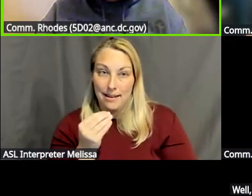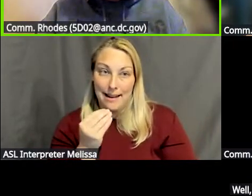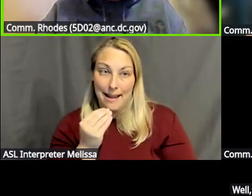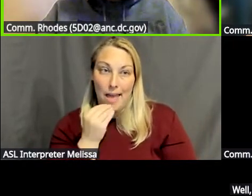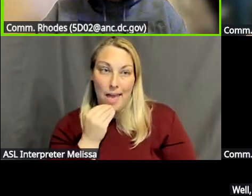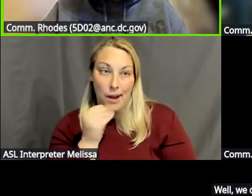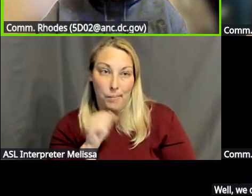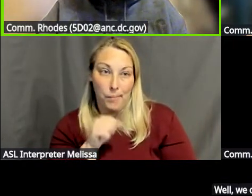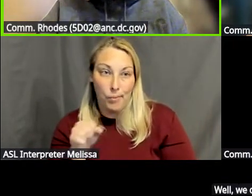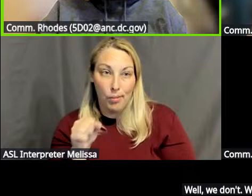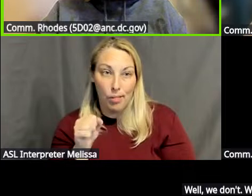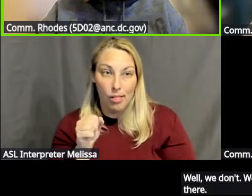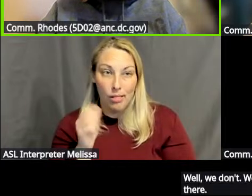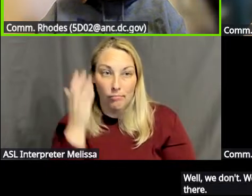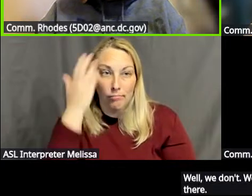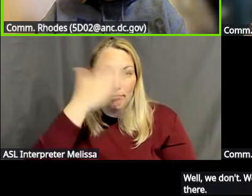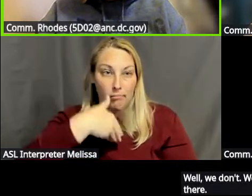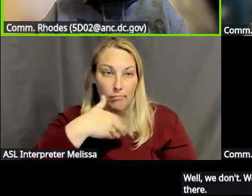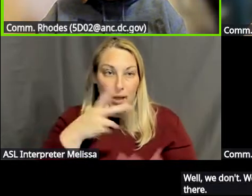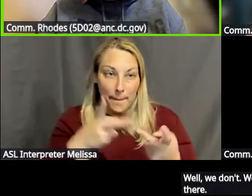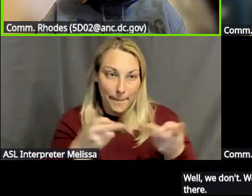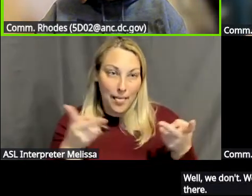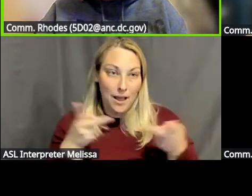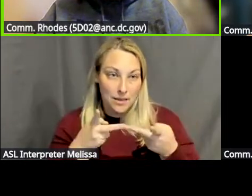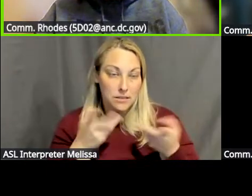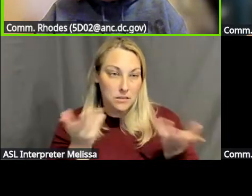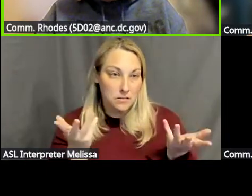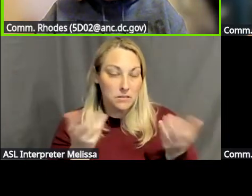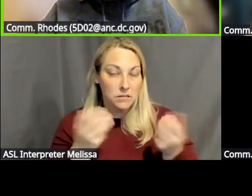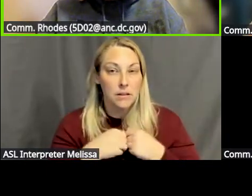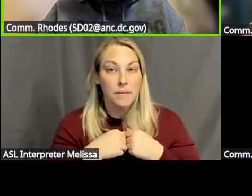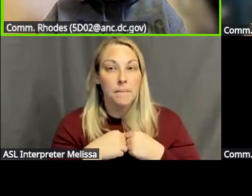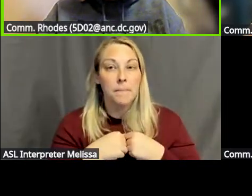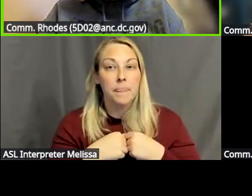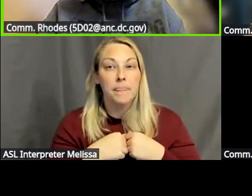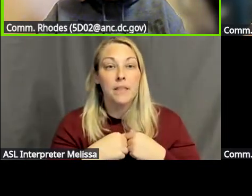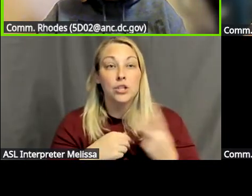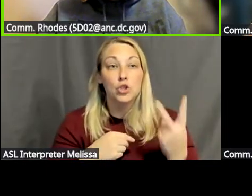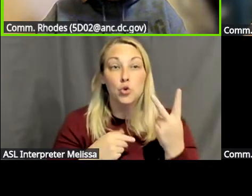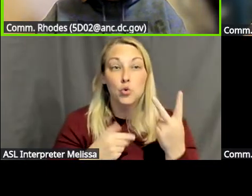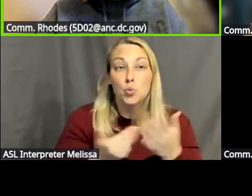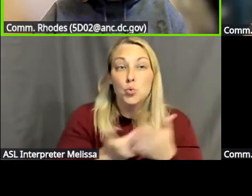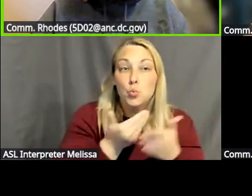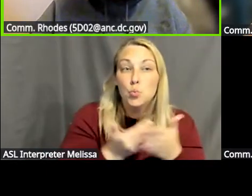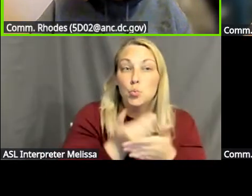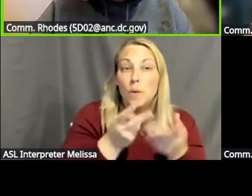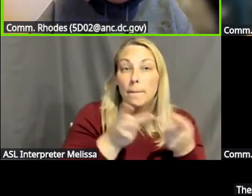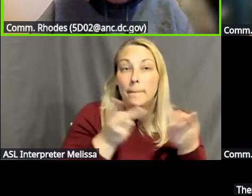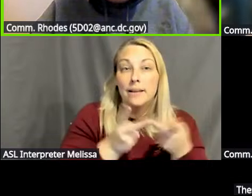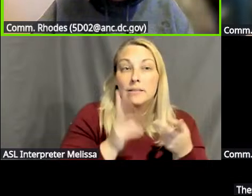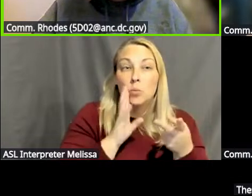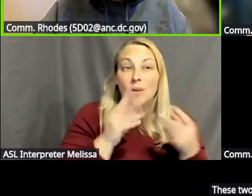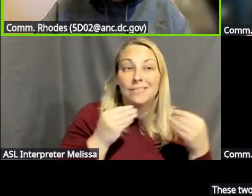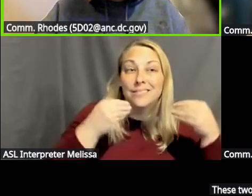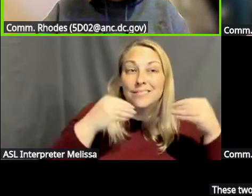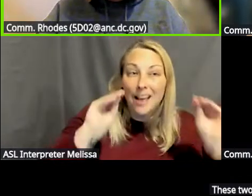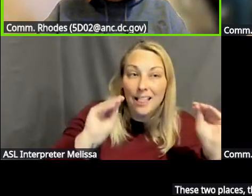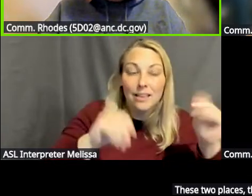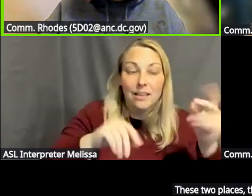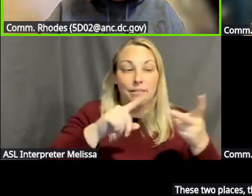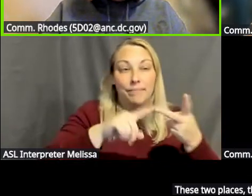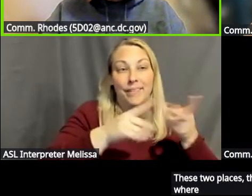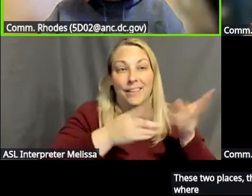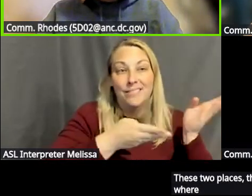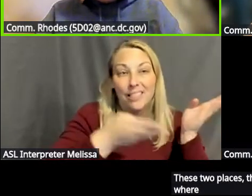know is there. These two places, they will be selling, delivering, and having a summer garden where people just